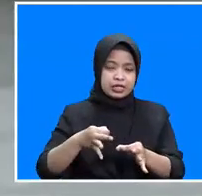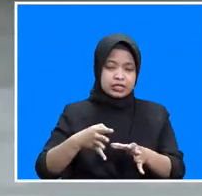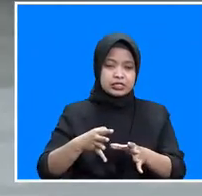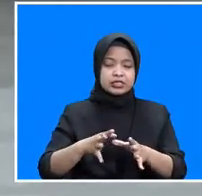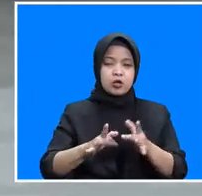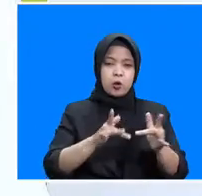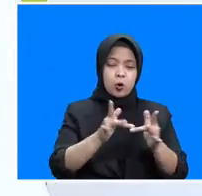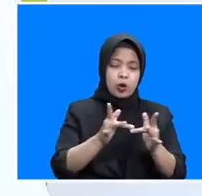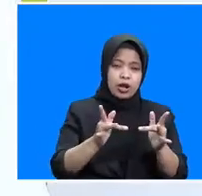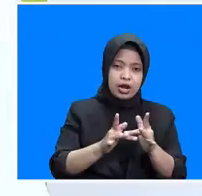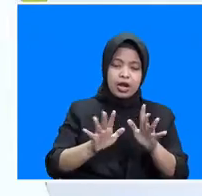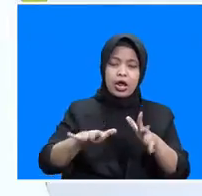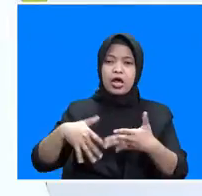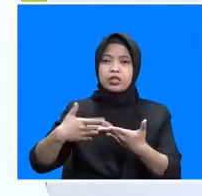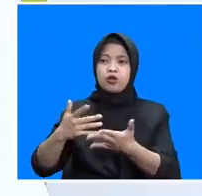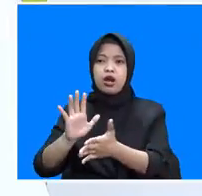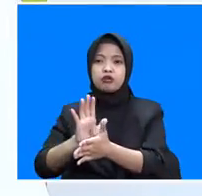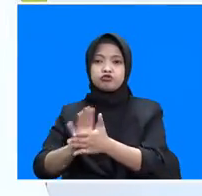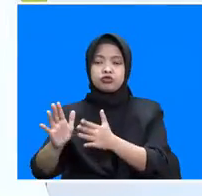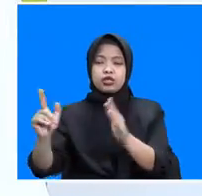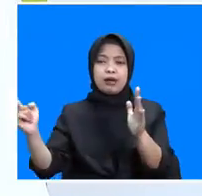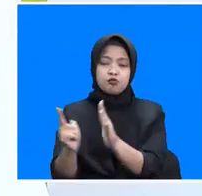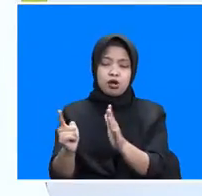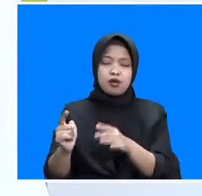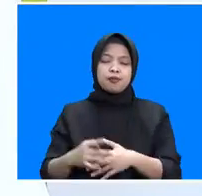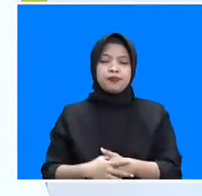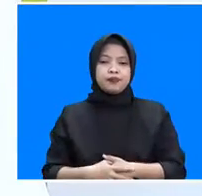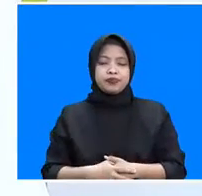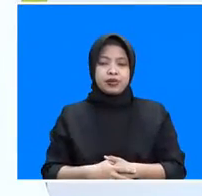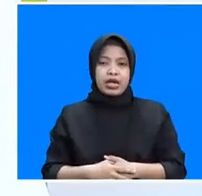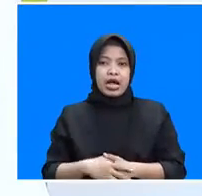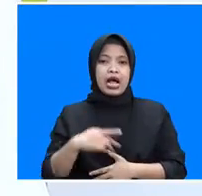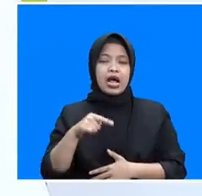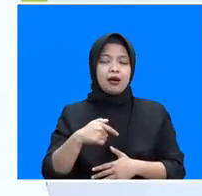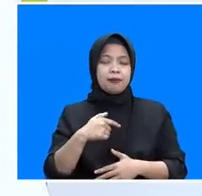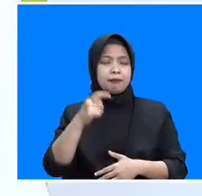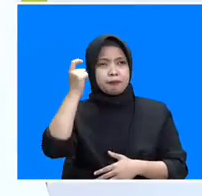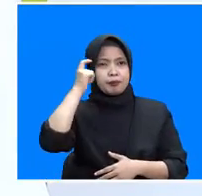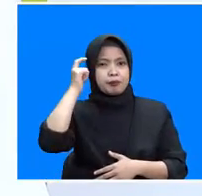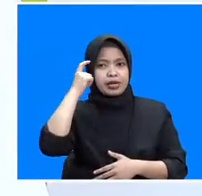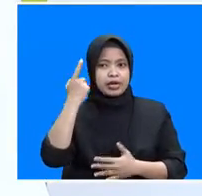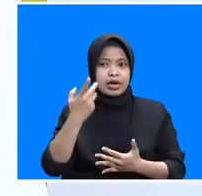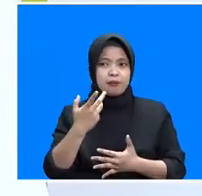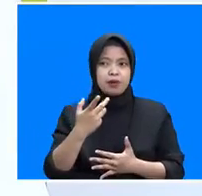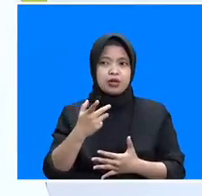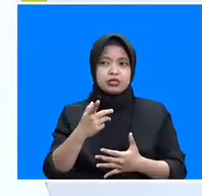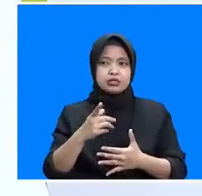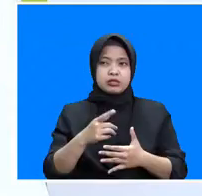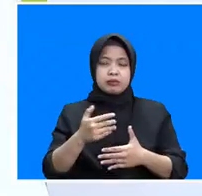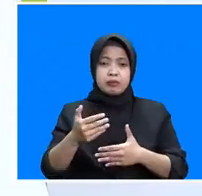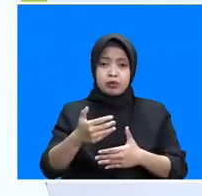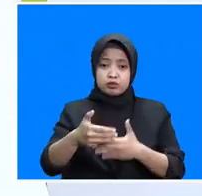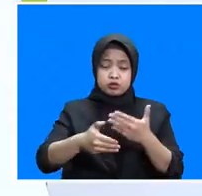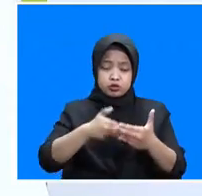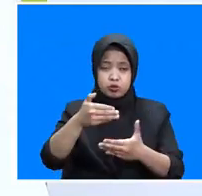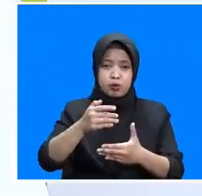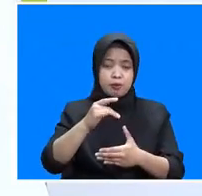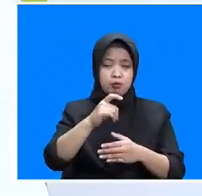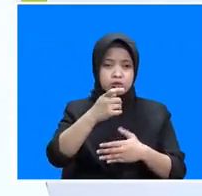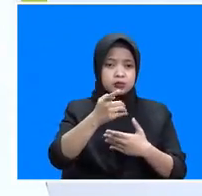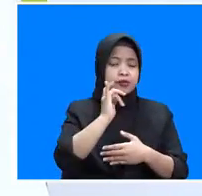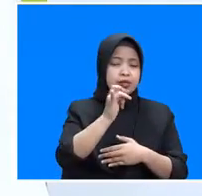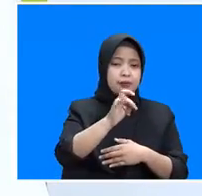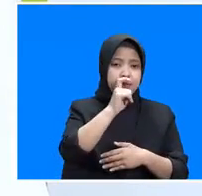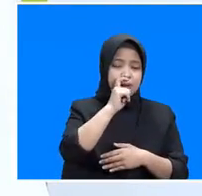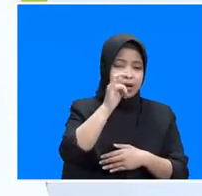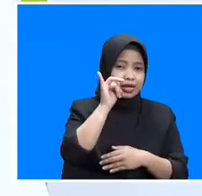And, you know, we'd be very excited to, you know, perhaps have yourself, Park Ewan, to